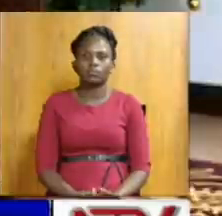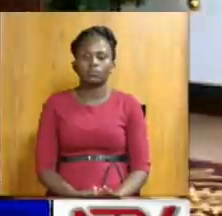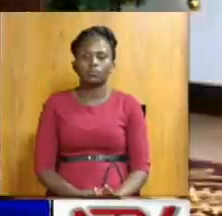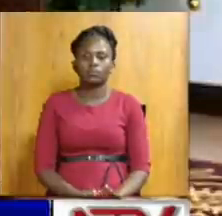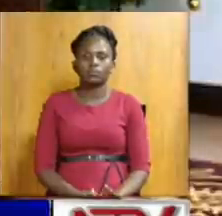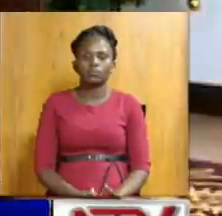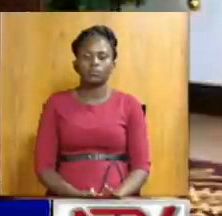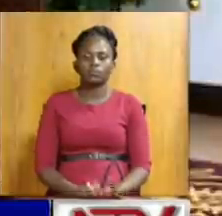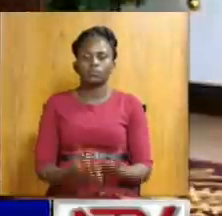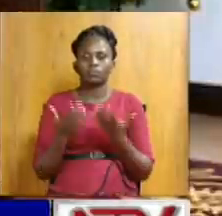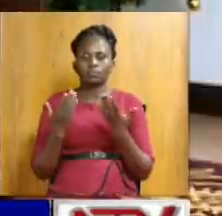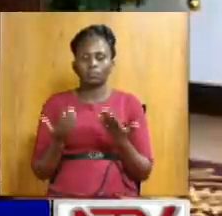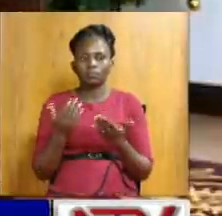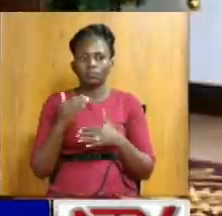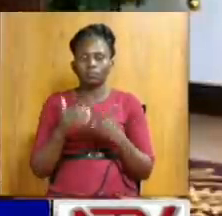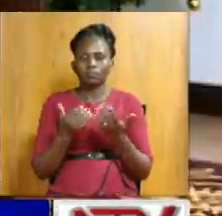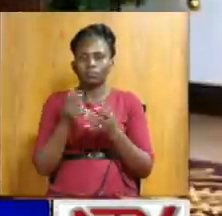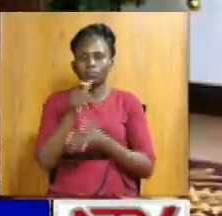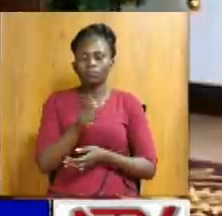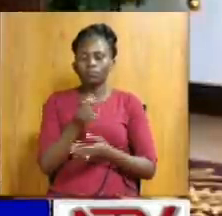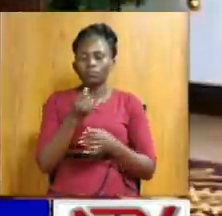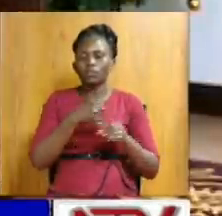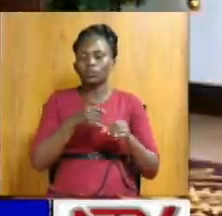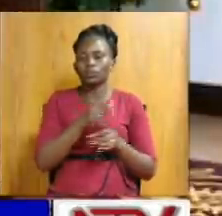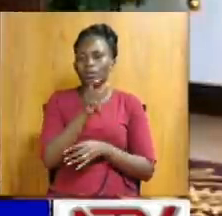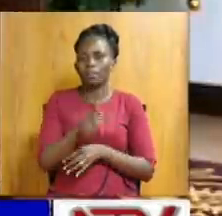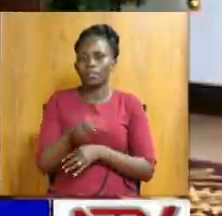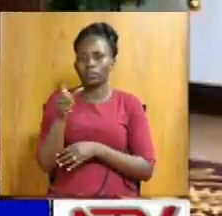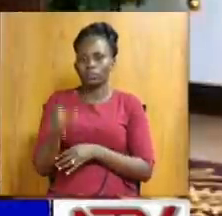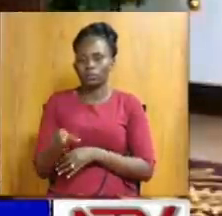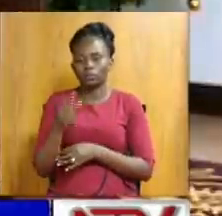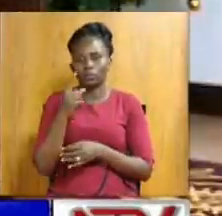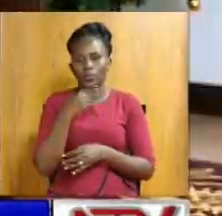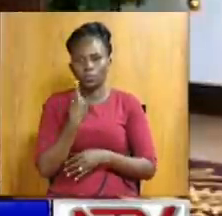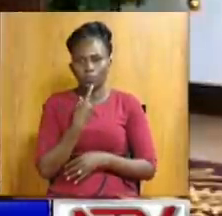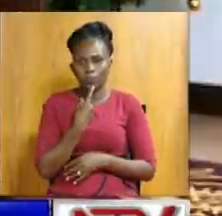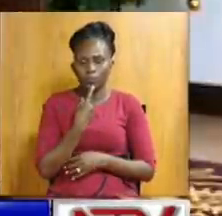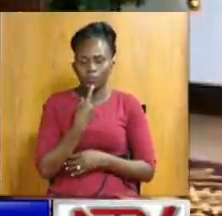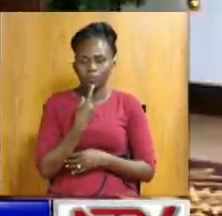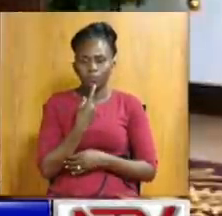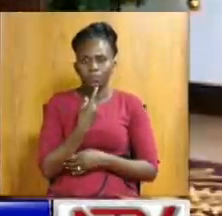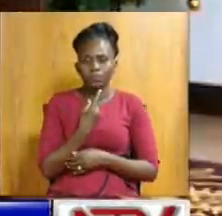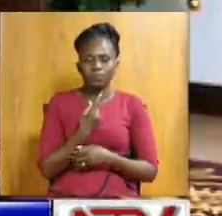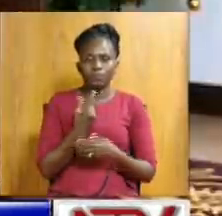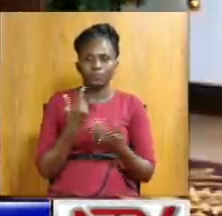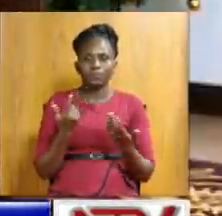They included prominent persons such as